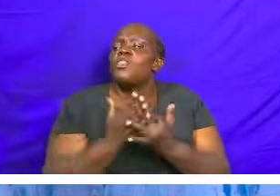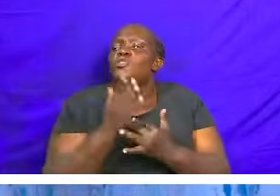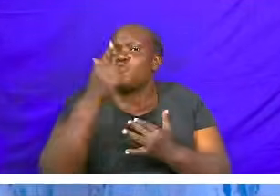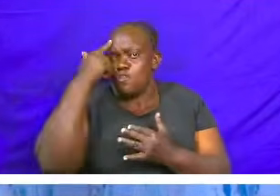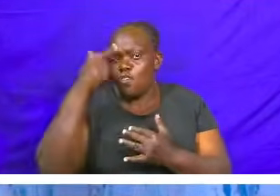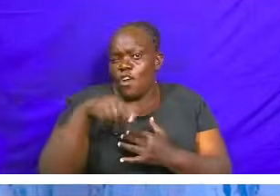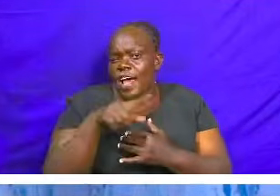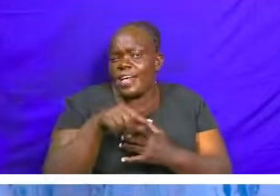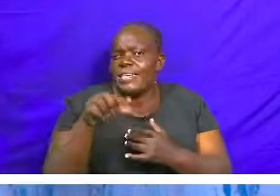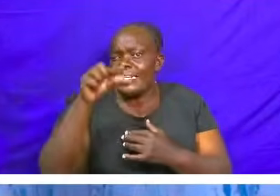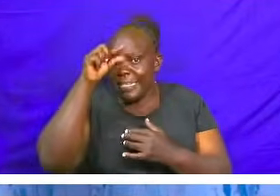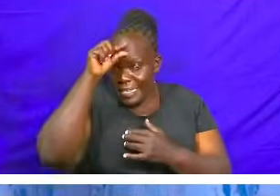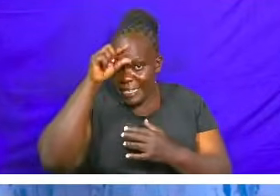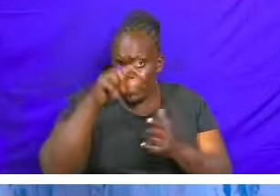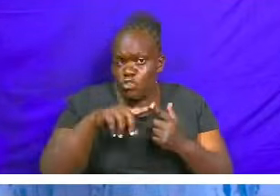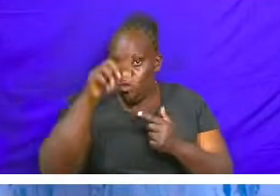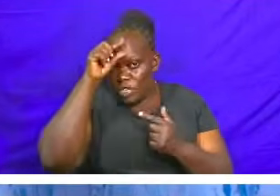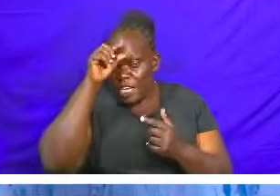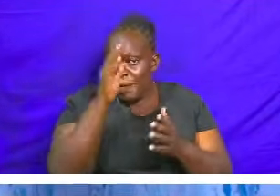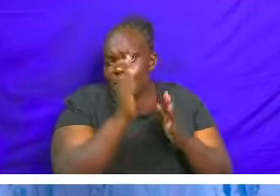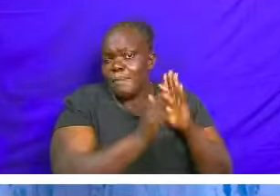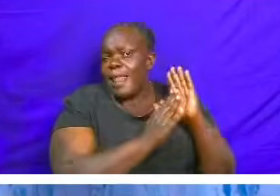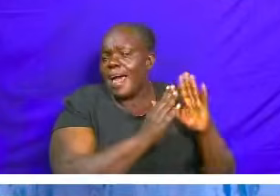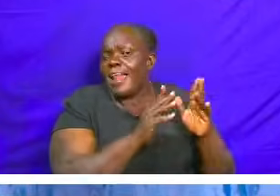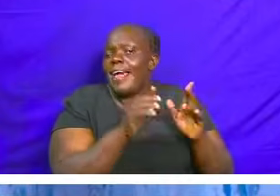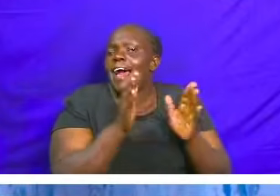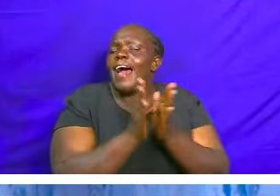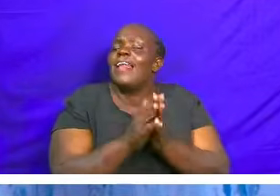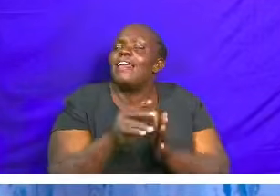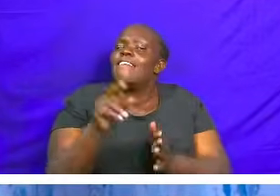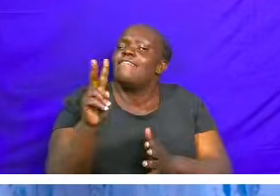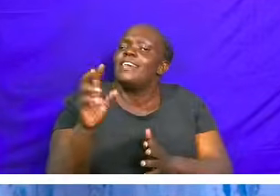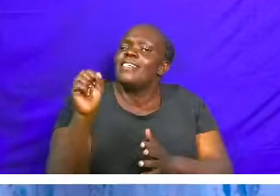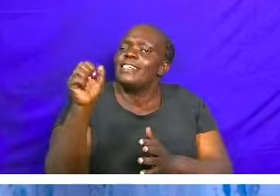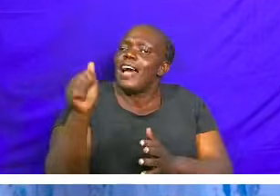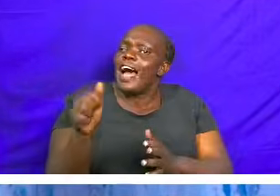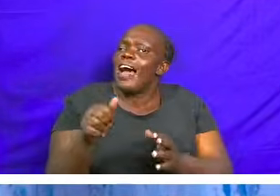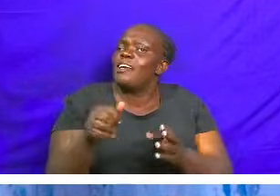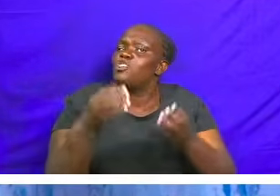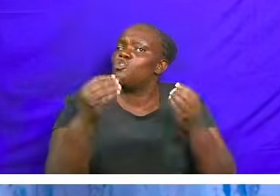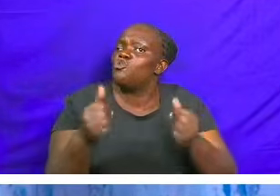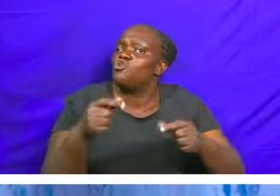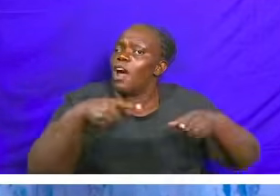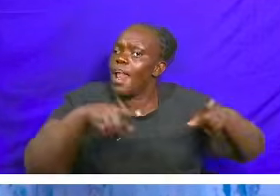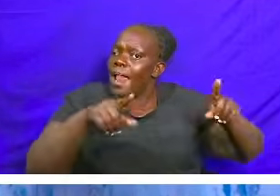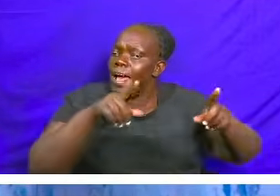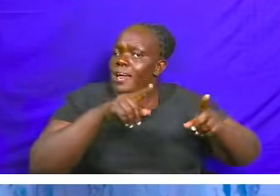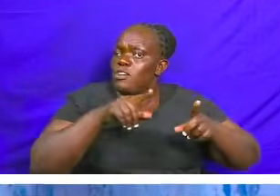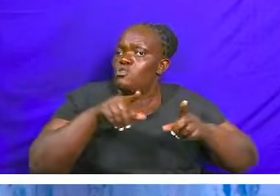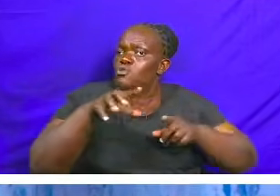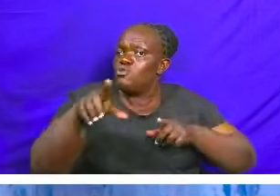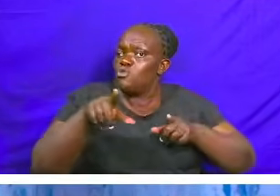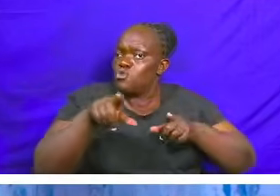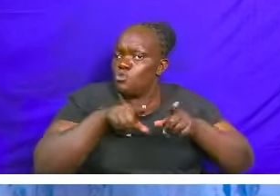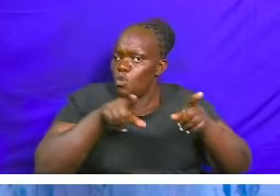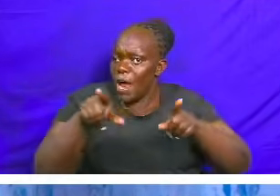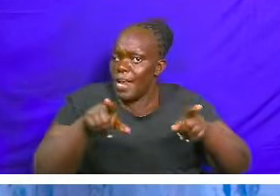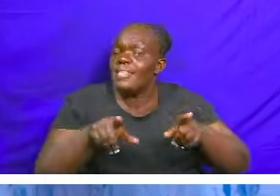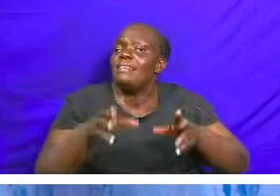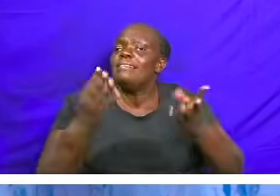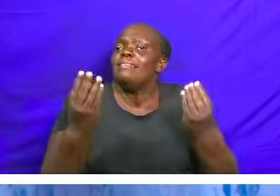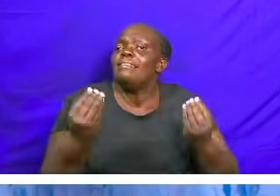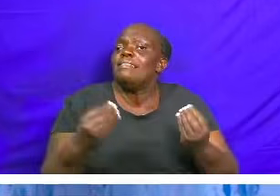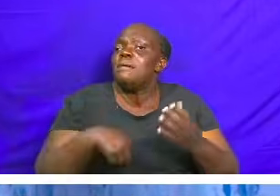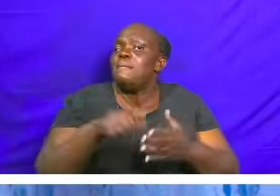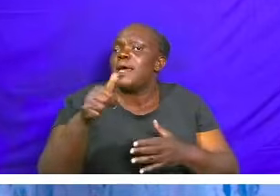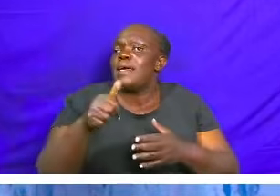in the G2G arrangement, and Visa. The solution allows tourists to easily pay for accommodation, park